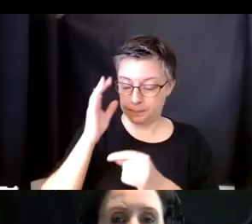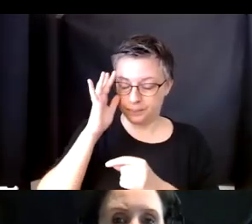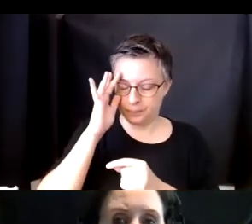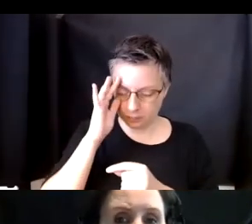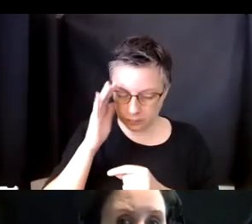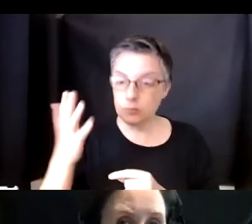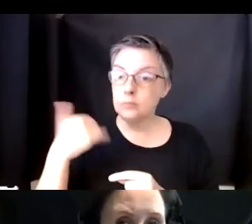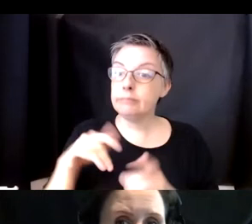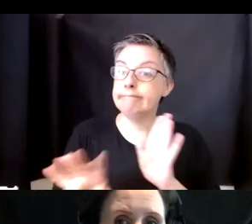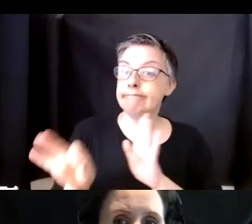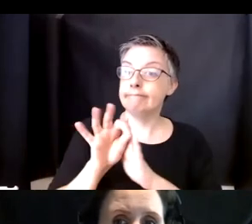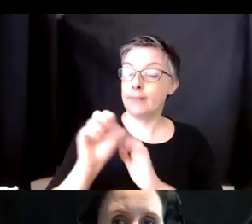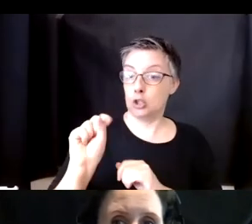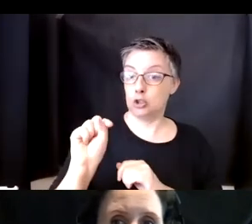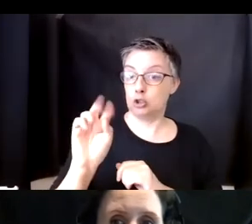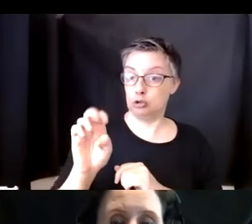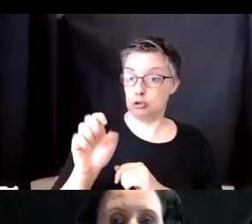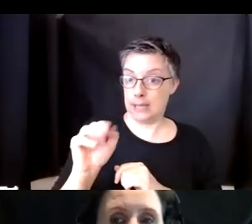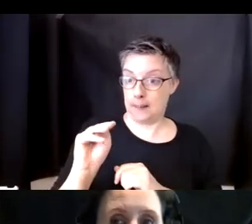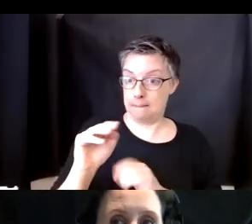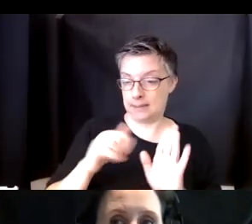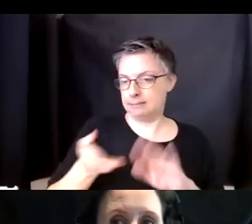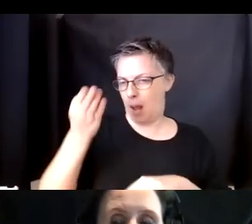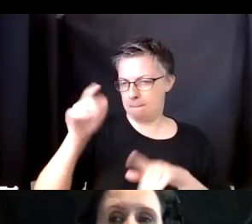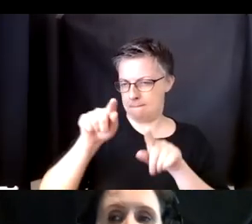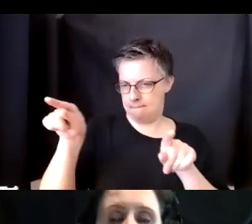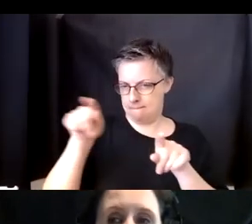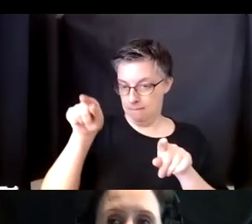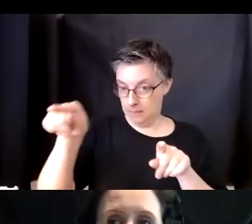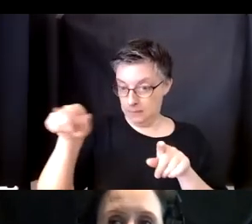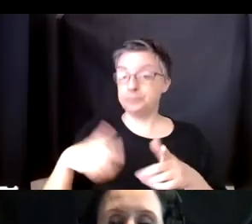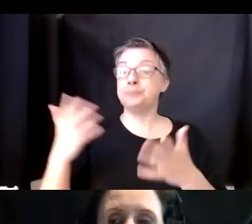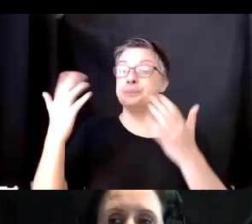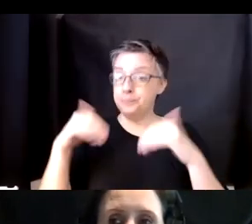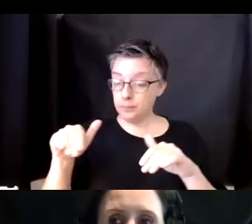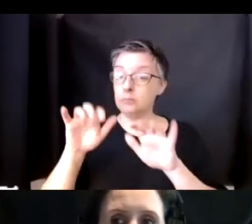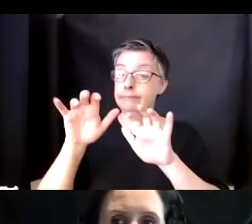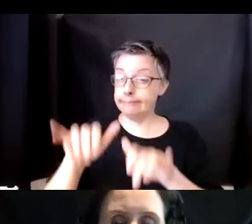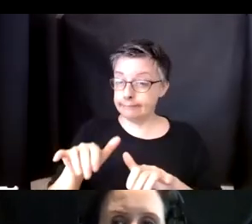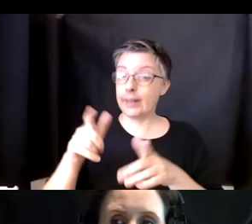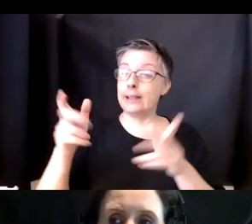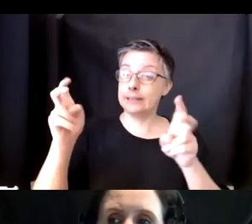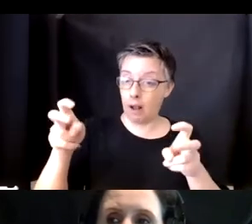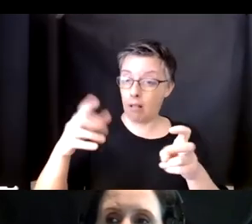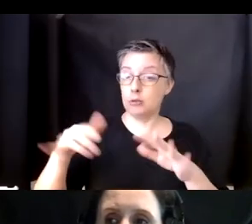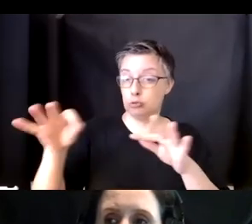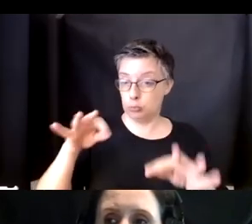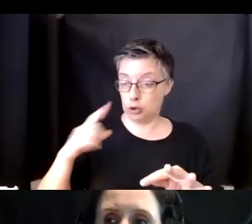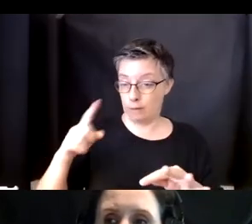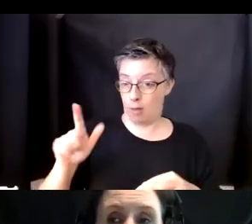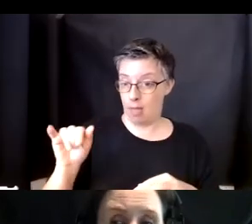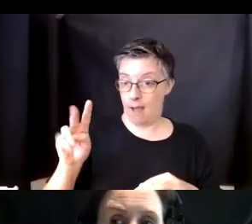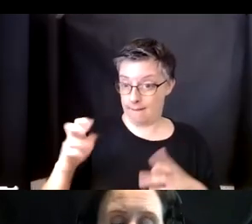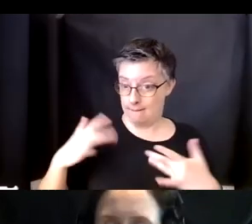You select stream at the top, you enter a title and description for your live event, and then you